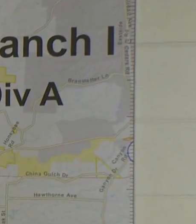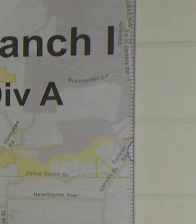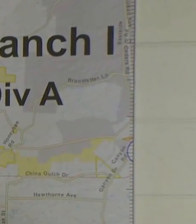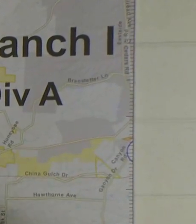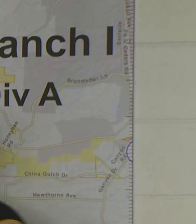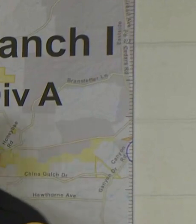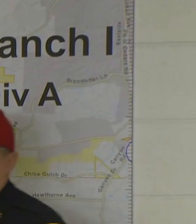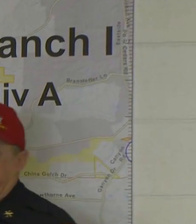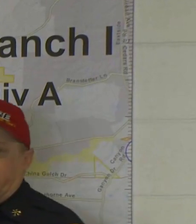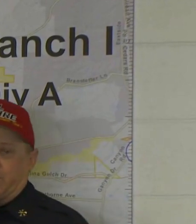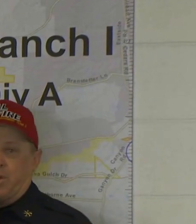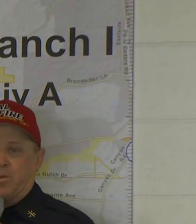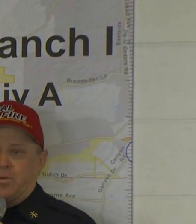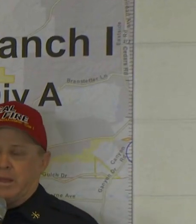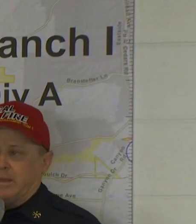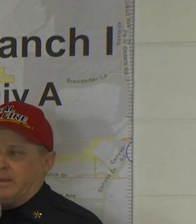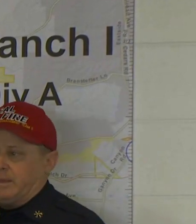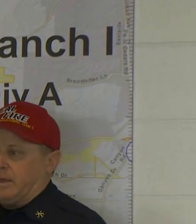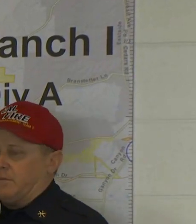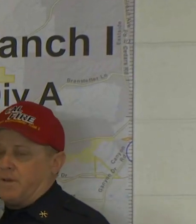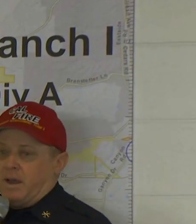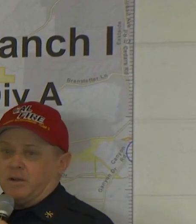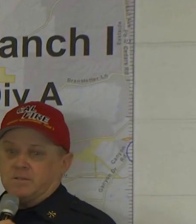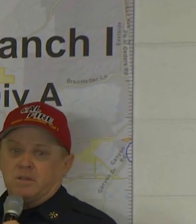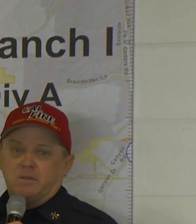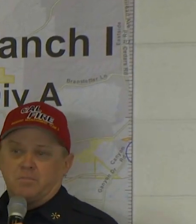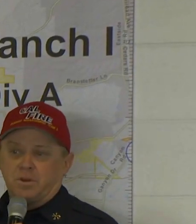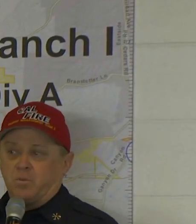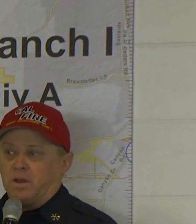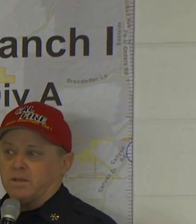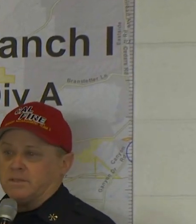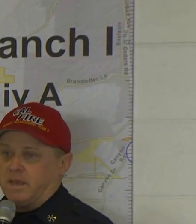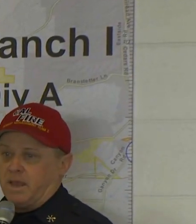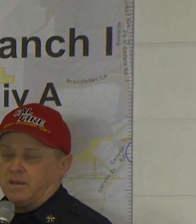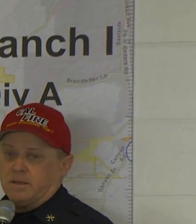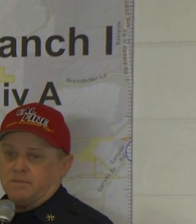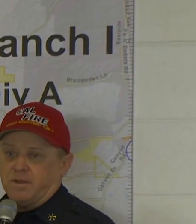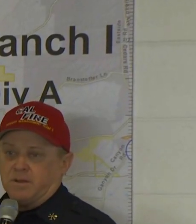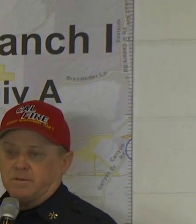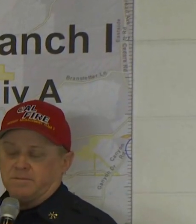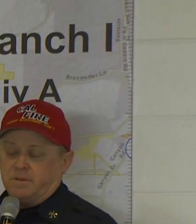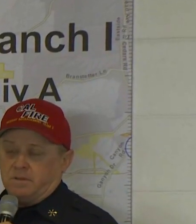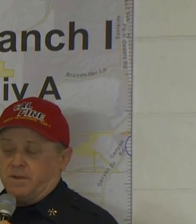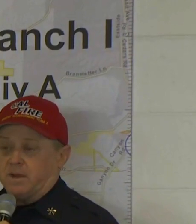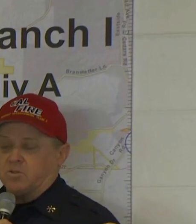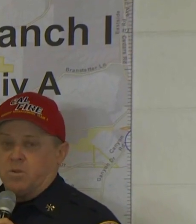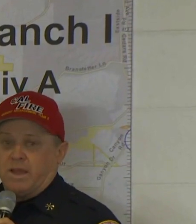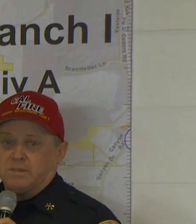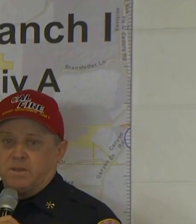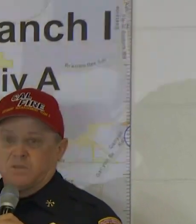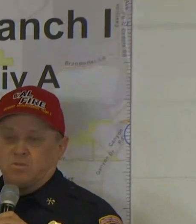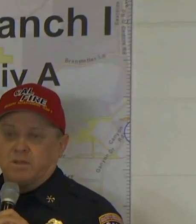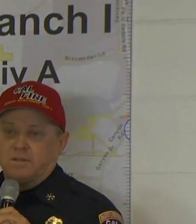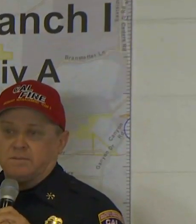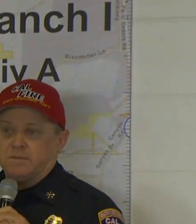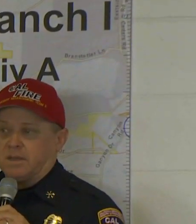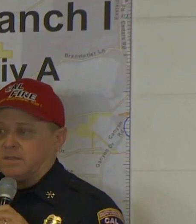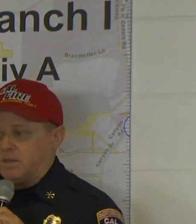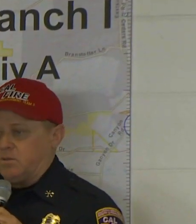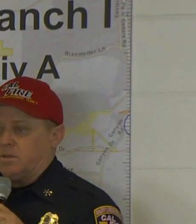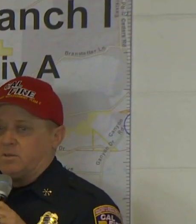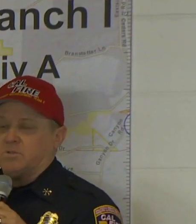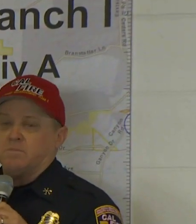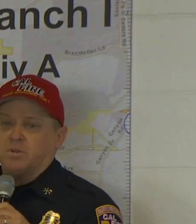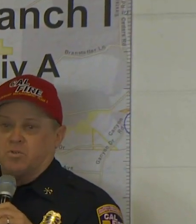to Rainbow Lake Road. The fire is pretty well contained. Fire control lines have been constructed.